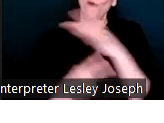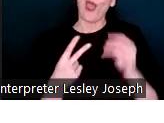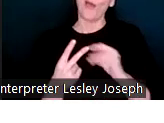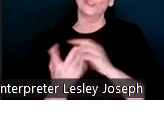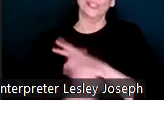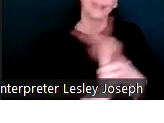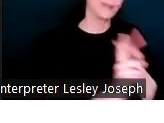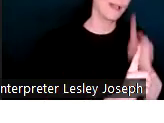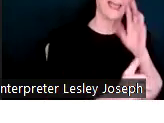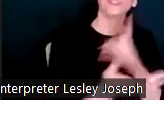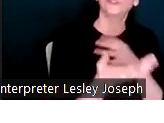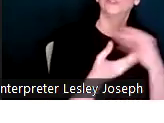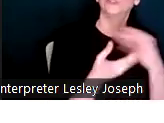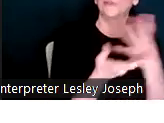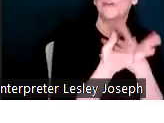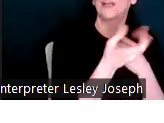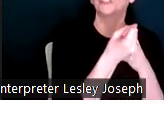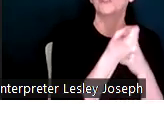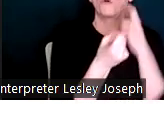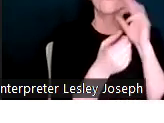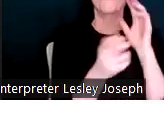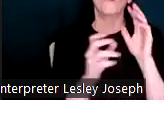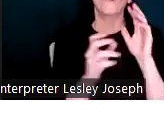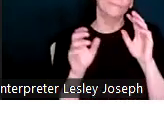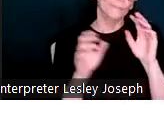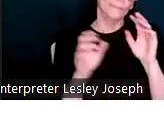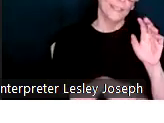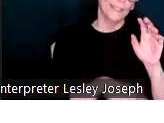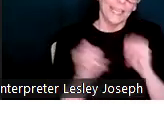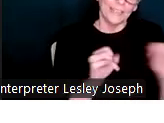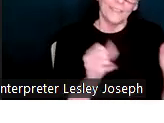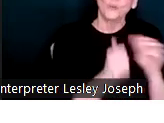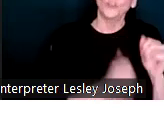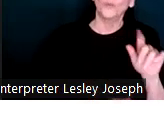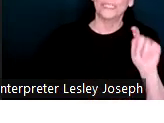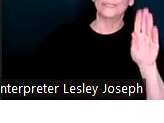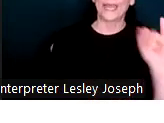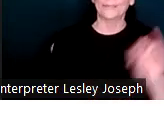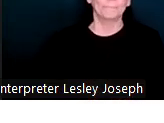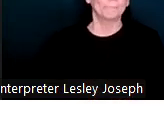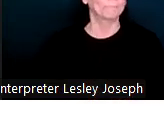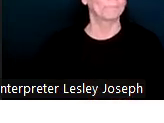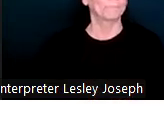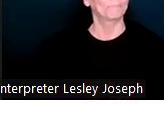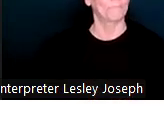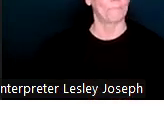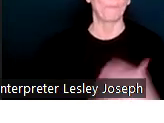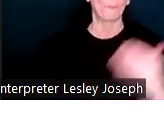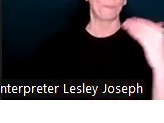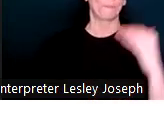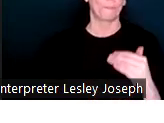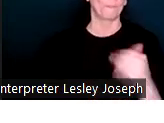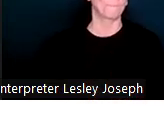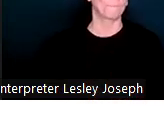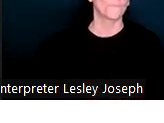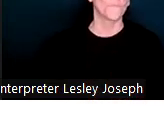for persons with significant brain injury and barriers. So I'll go on to the next slide. And it'll